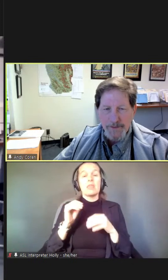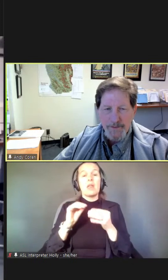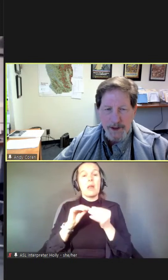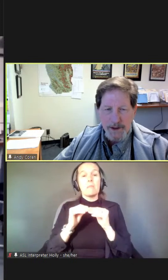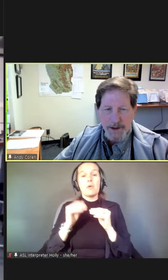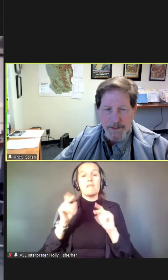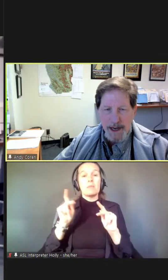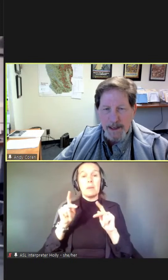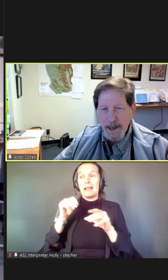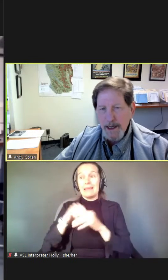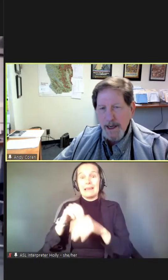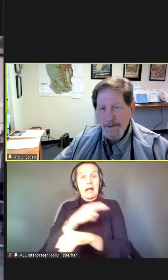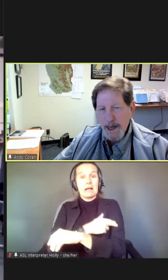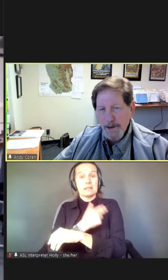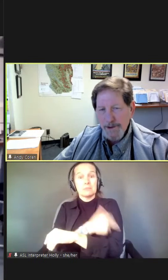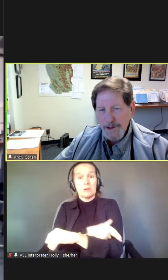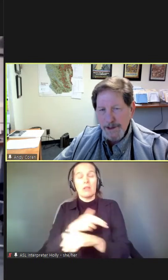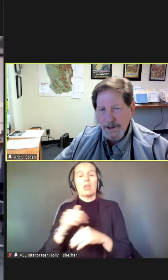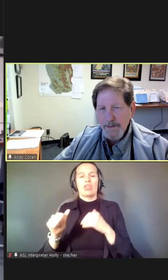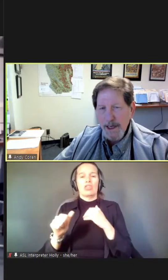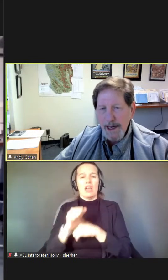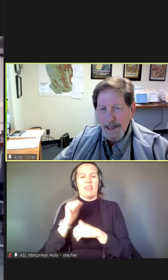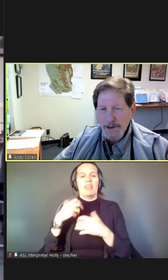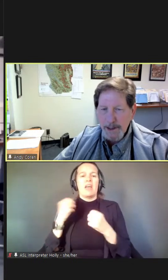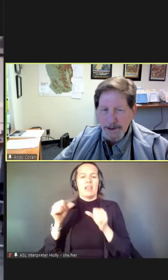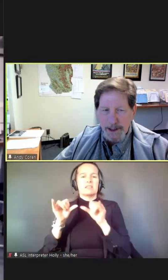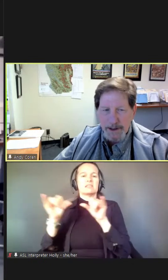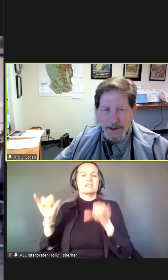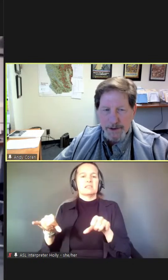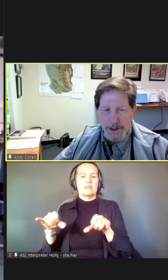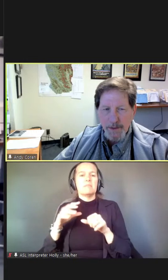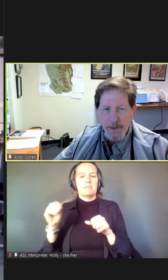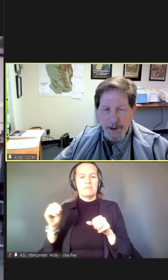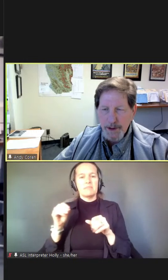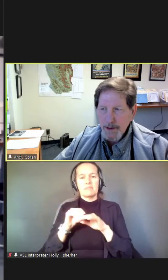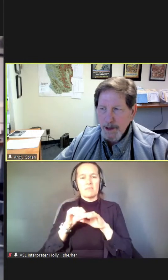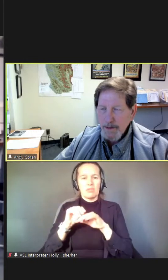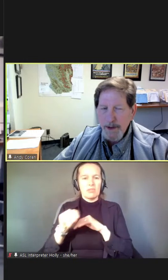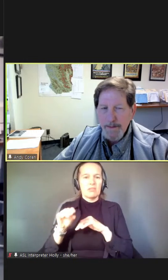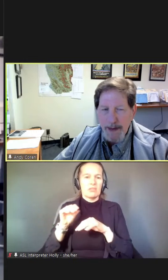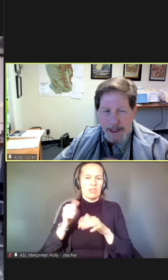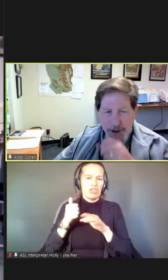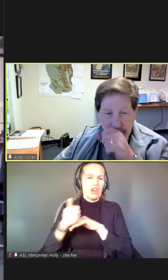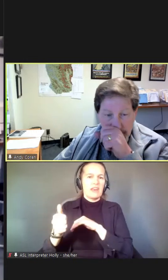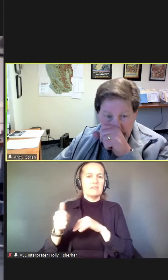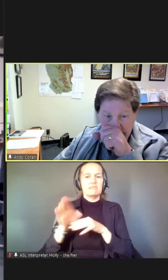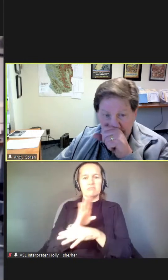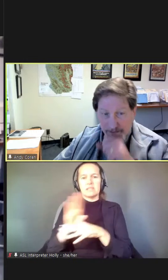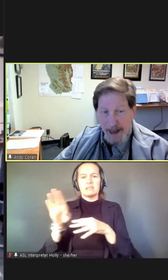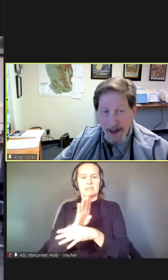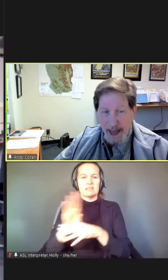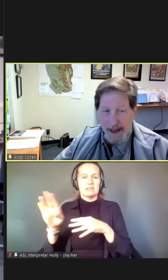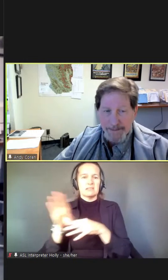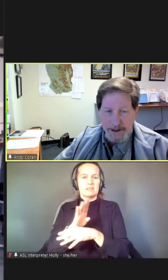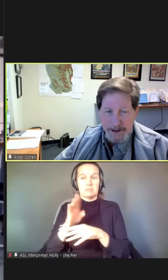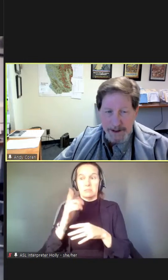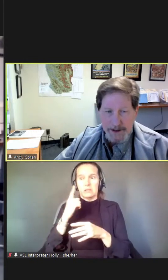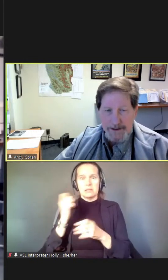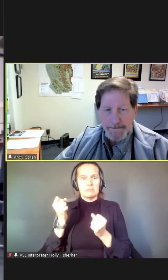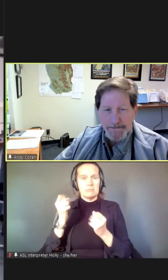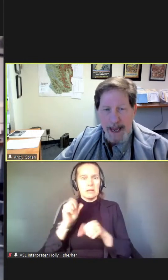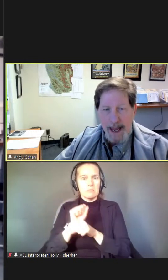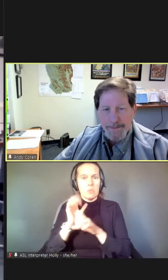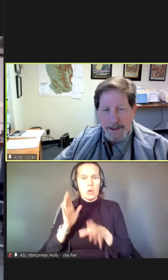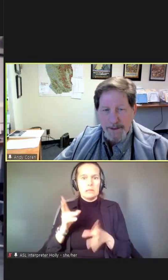are severely threatening the health system as well as industry, with major numbers of